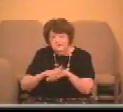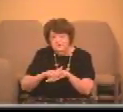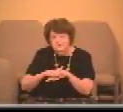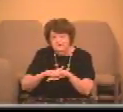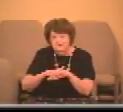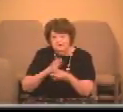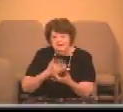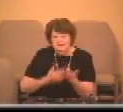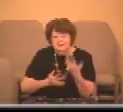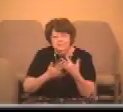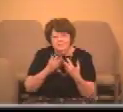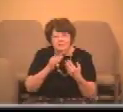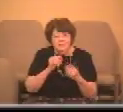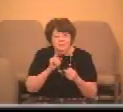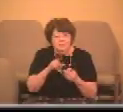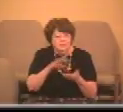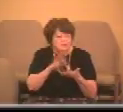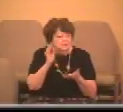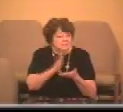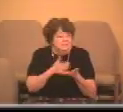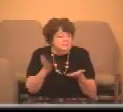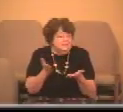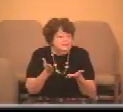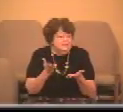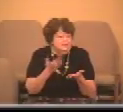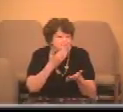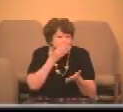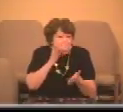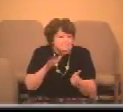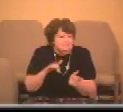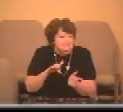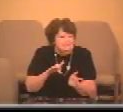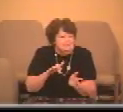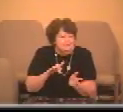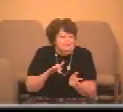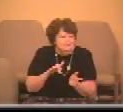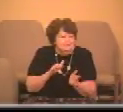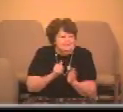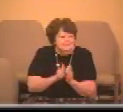you're going to come back and find something that's theologically...